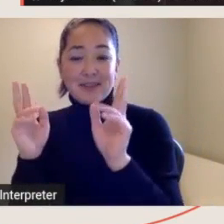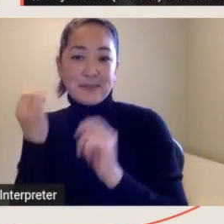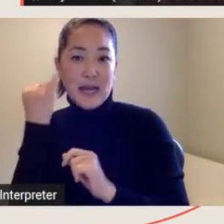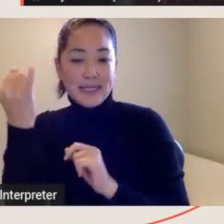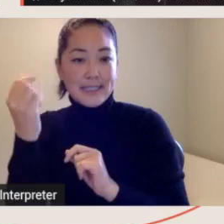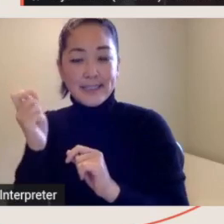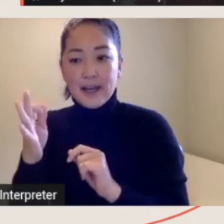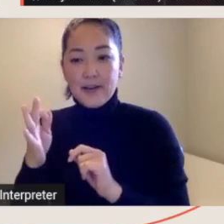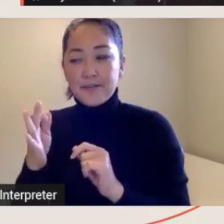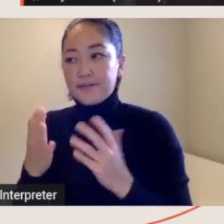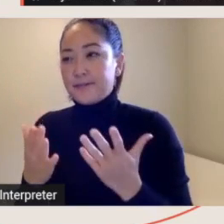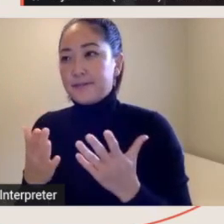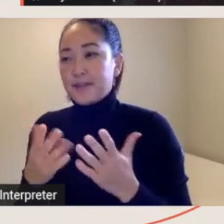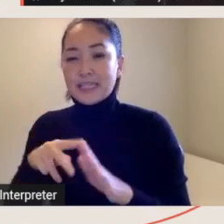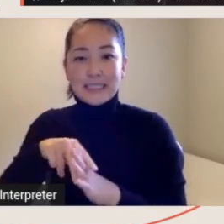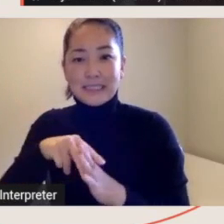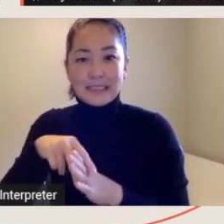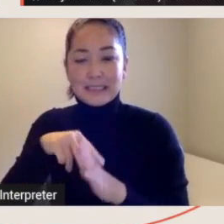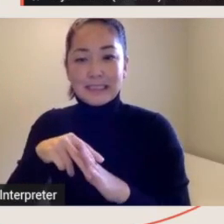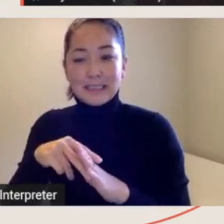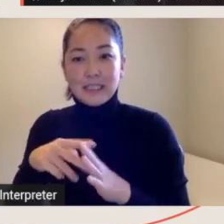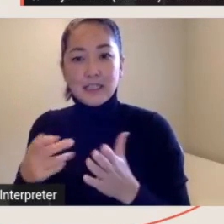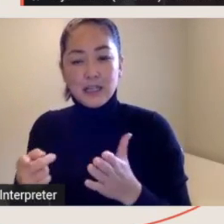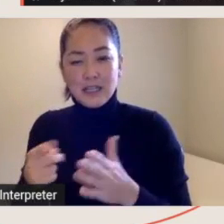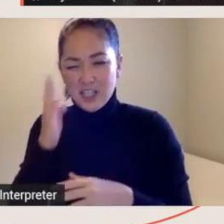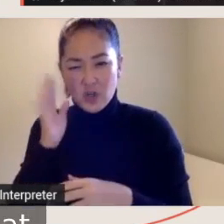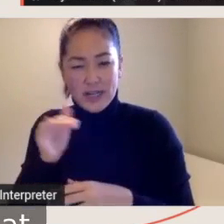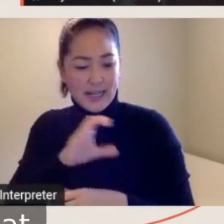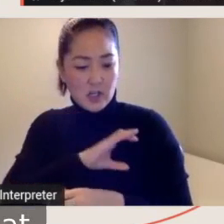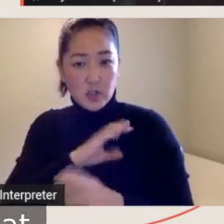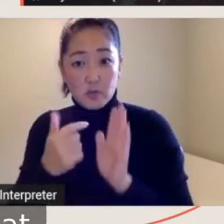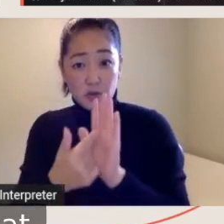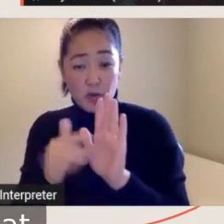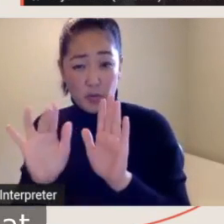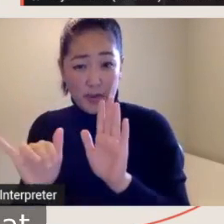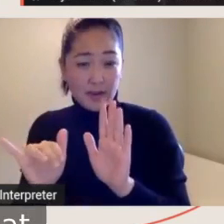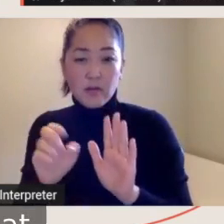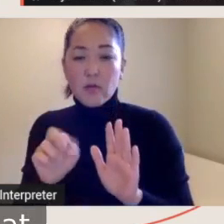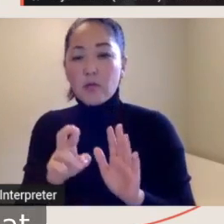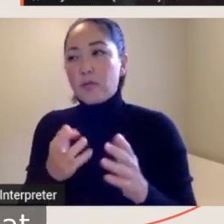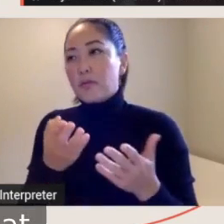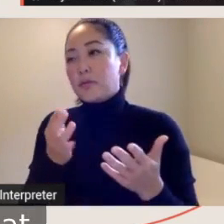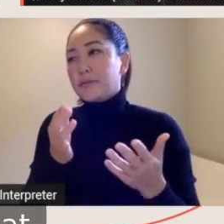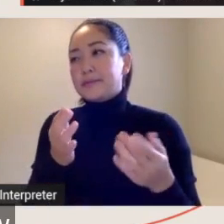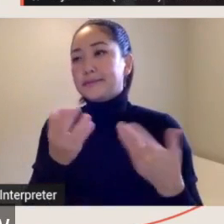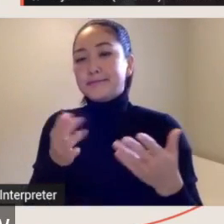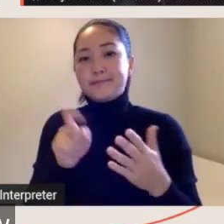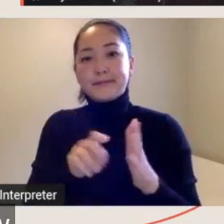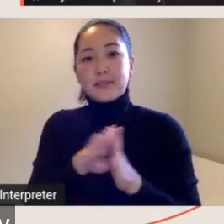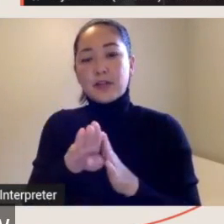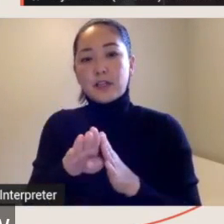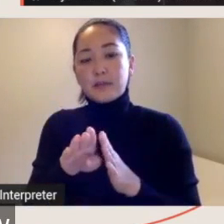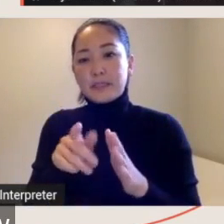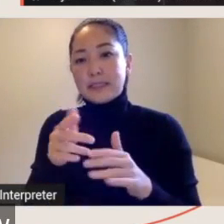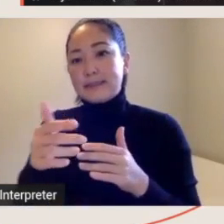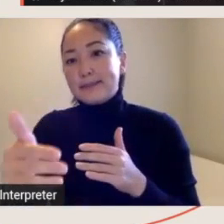just this frustration with this? Did you always know that her character would kind of bring that out, or was that something that sort of developed over time? How much did you